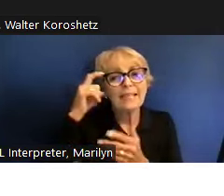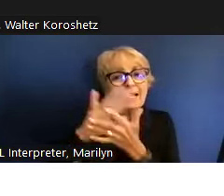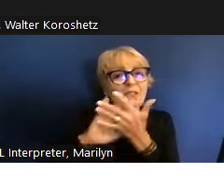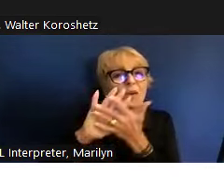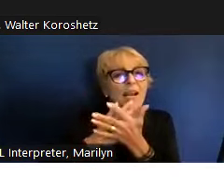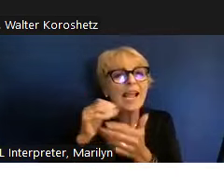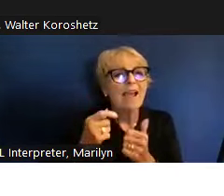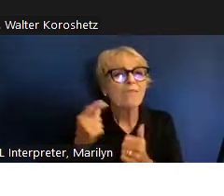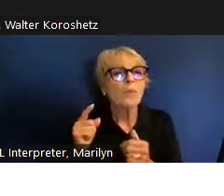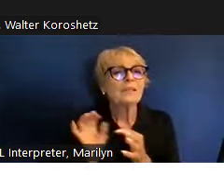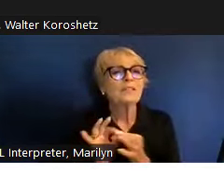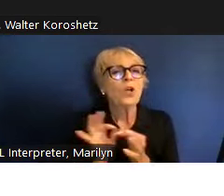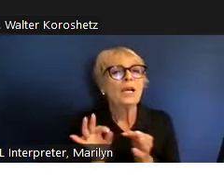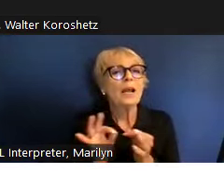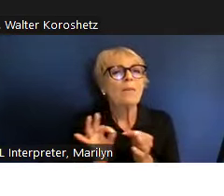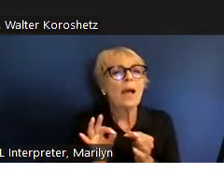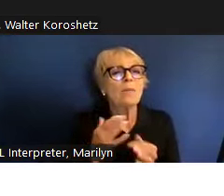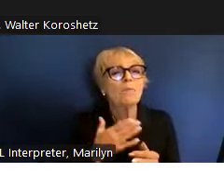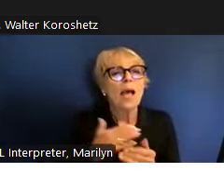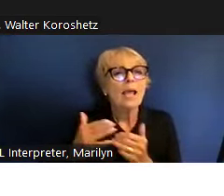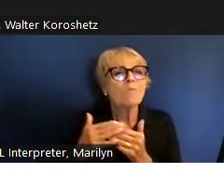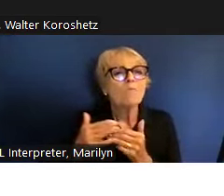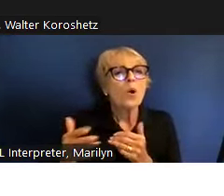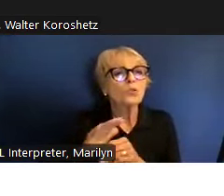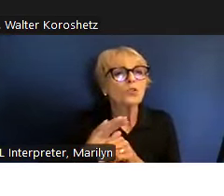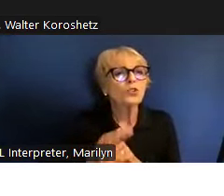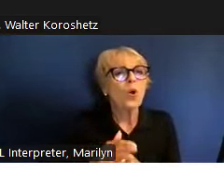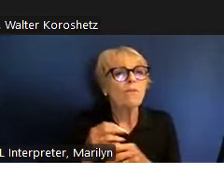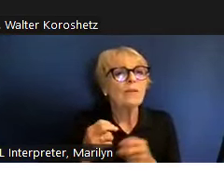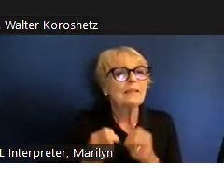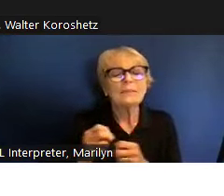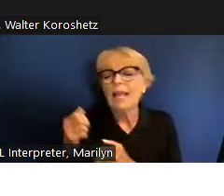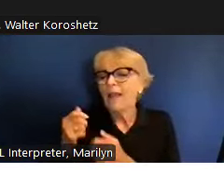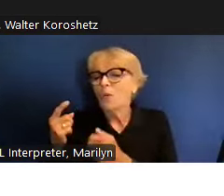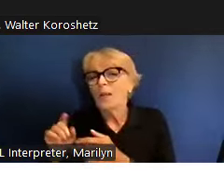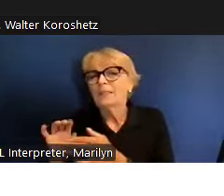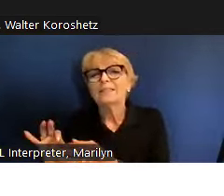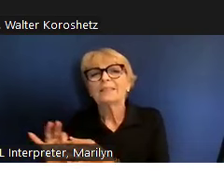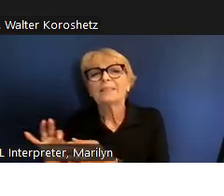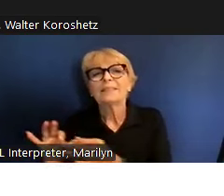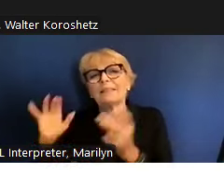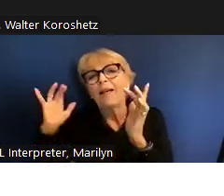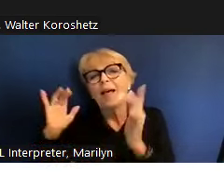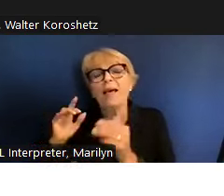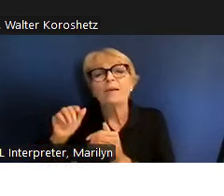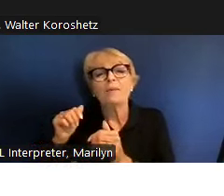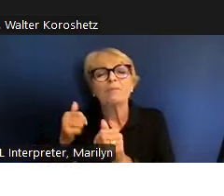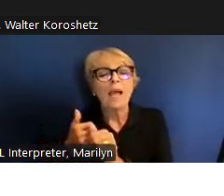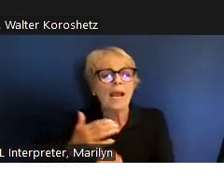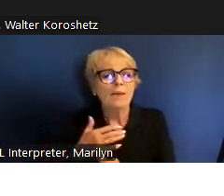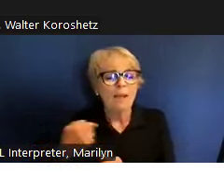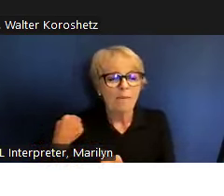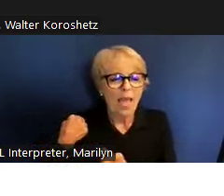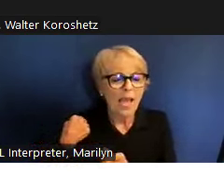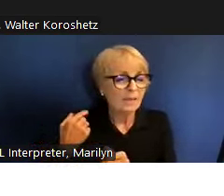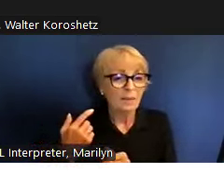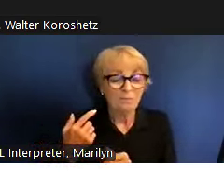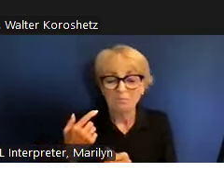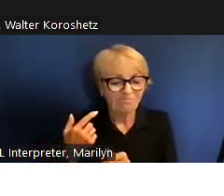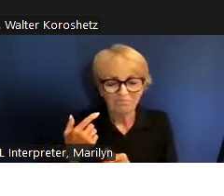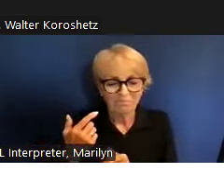talking about my post-COVID symptoms. Everyone is talking about me behind my back. Well, that might not be true. But what if there